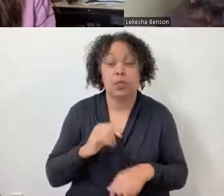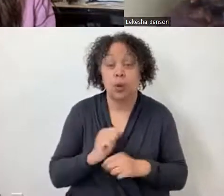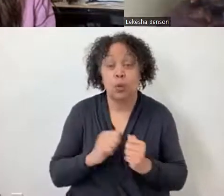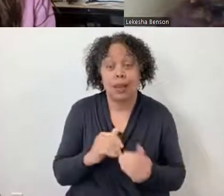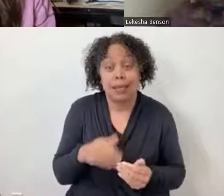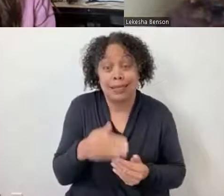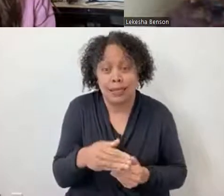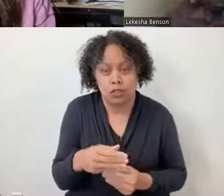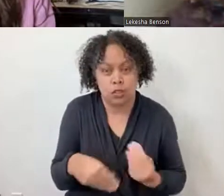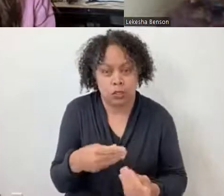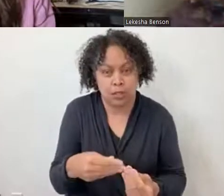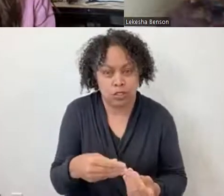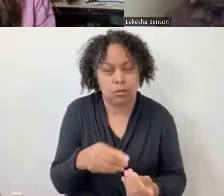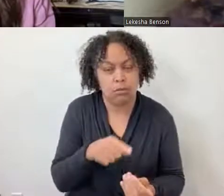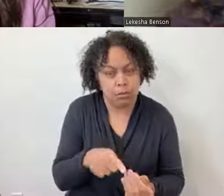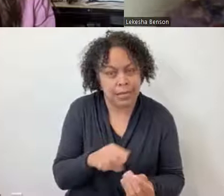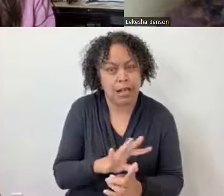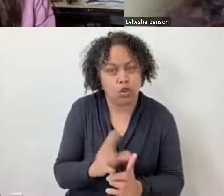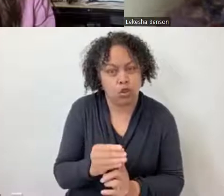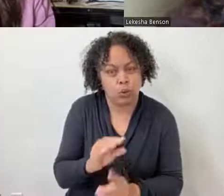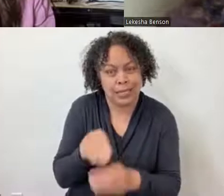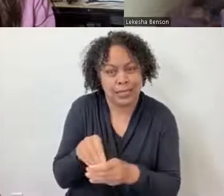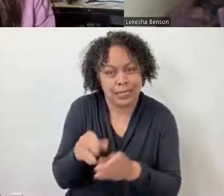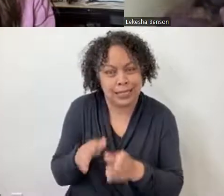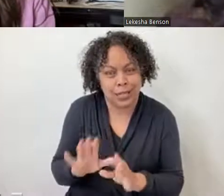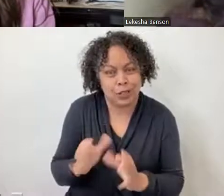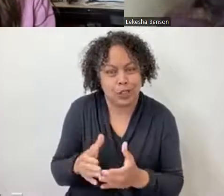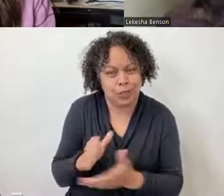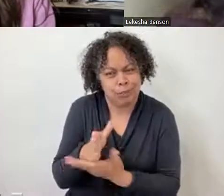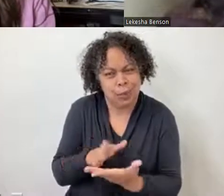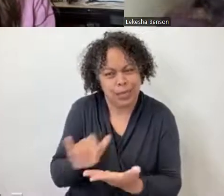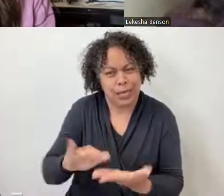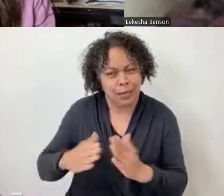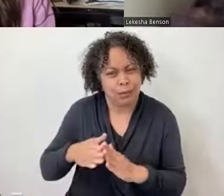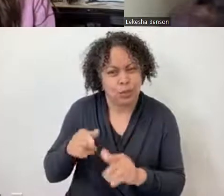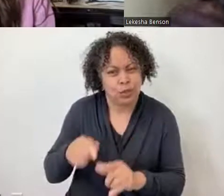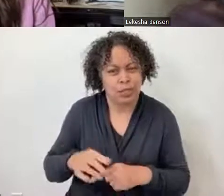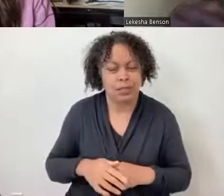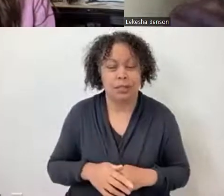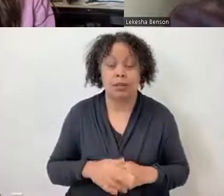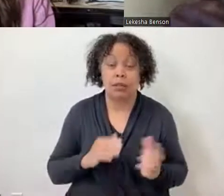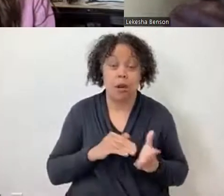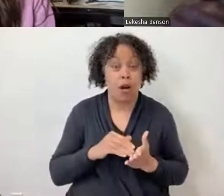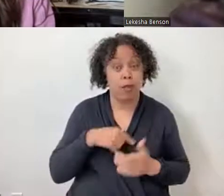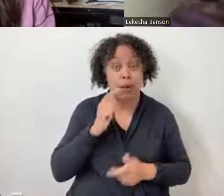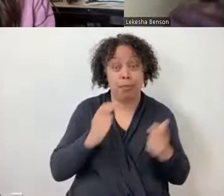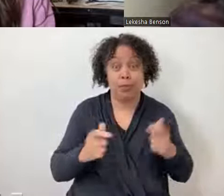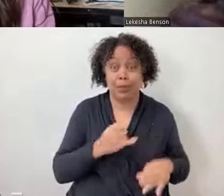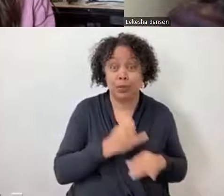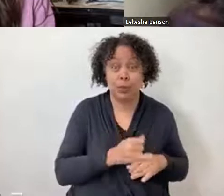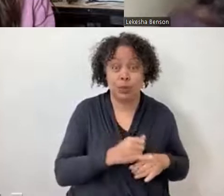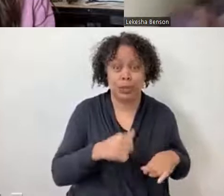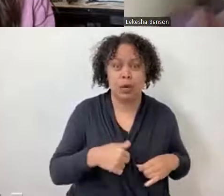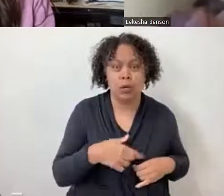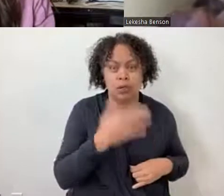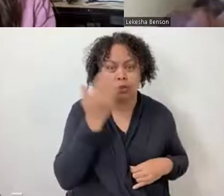generation who are cultural insiders. And a lot of times, because you're at big institutions, you forget these